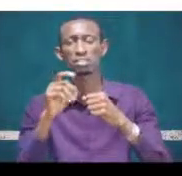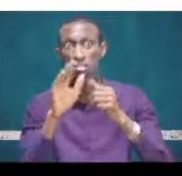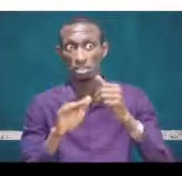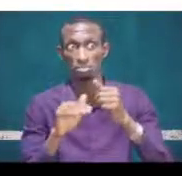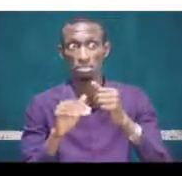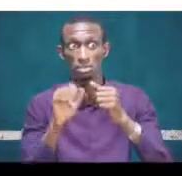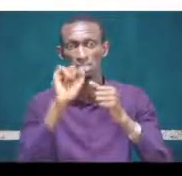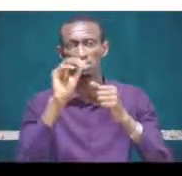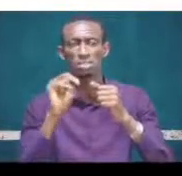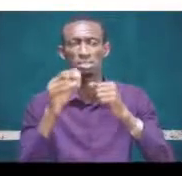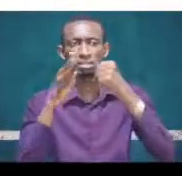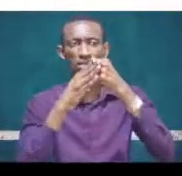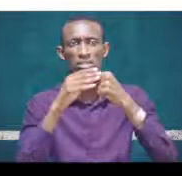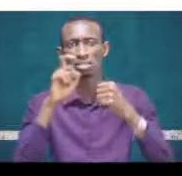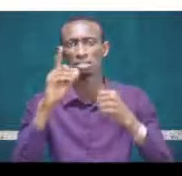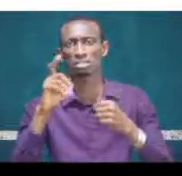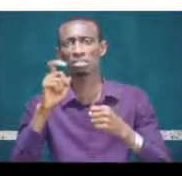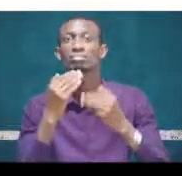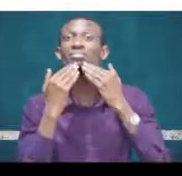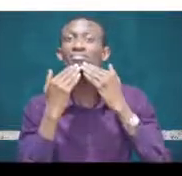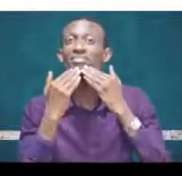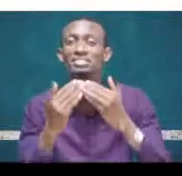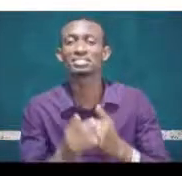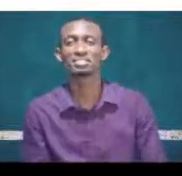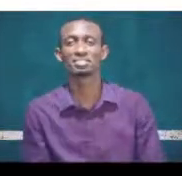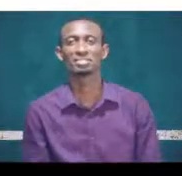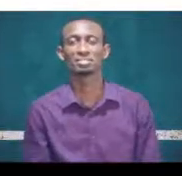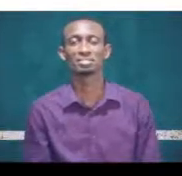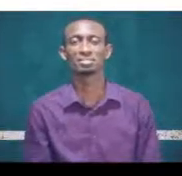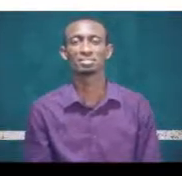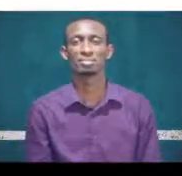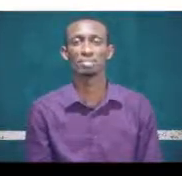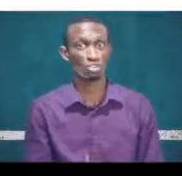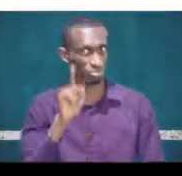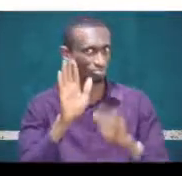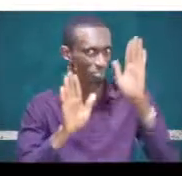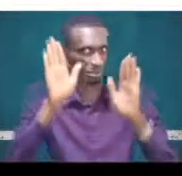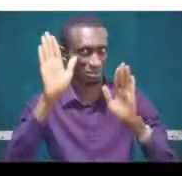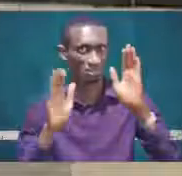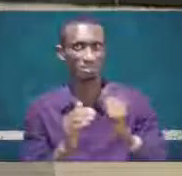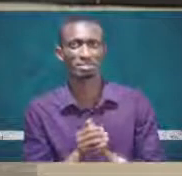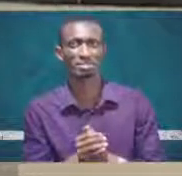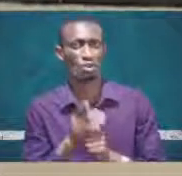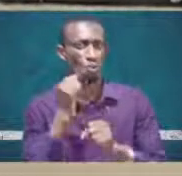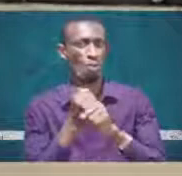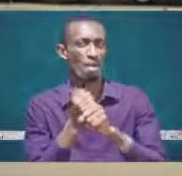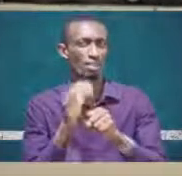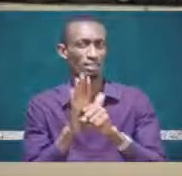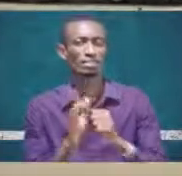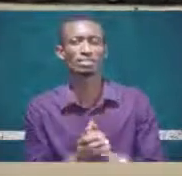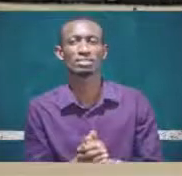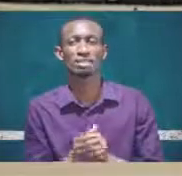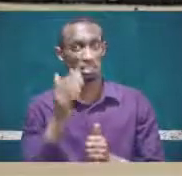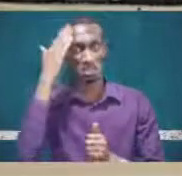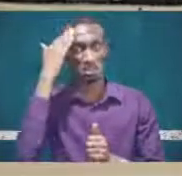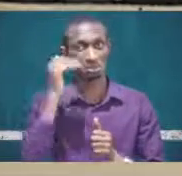dx. Thank you for your participation, your hard work, because